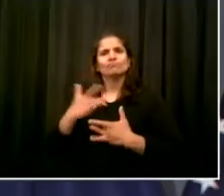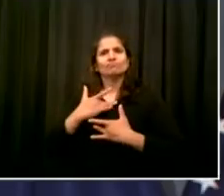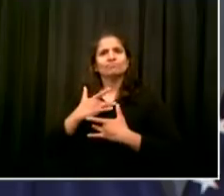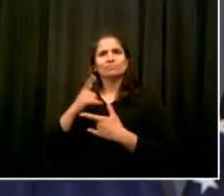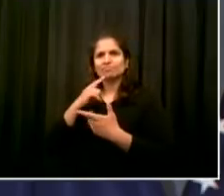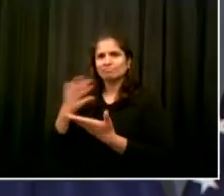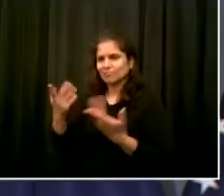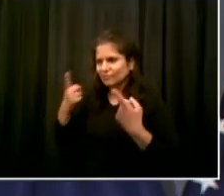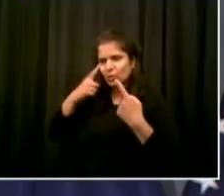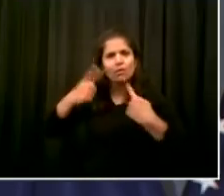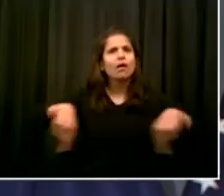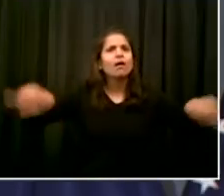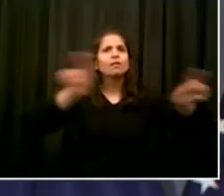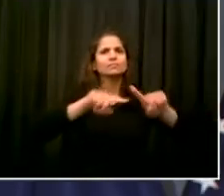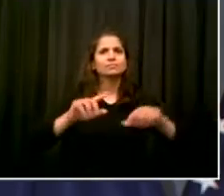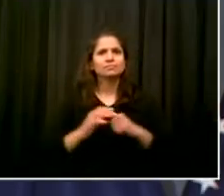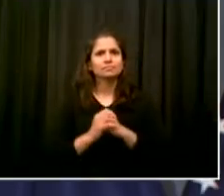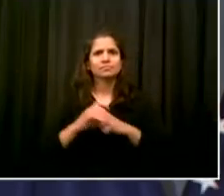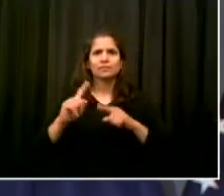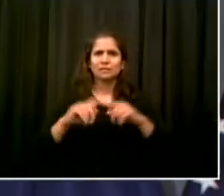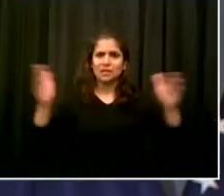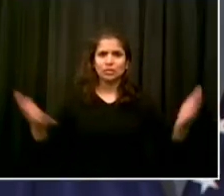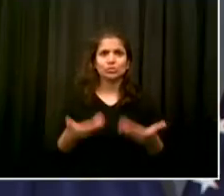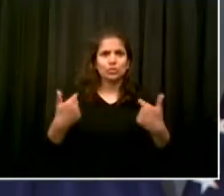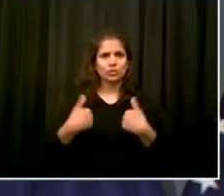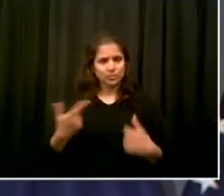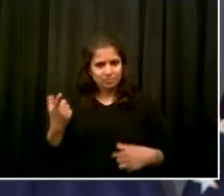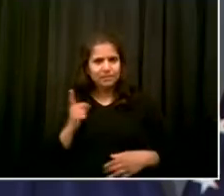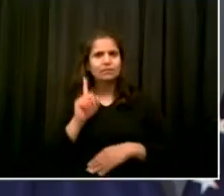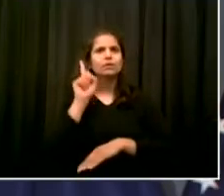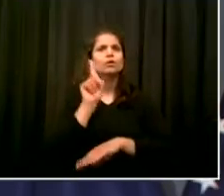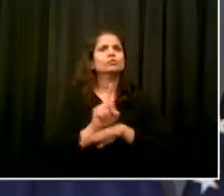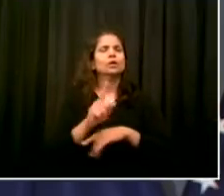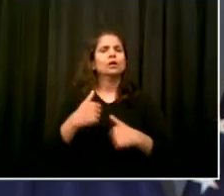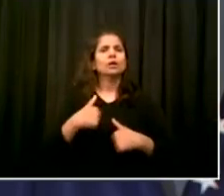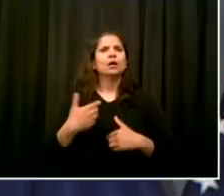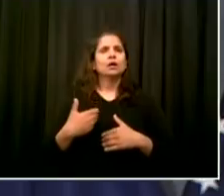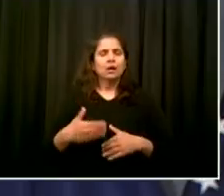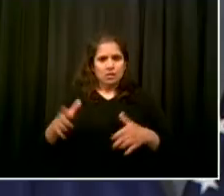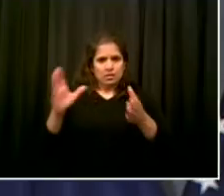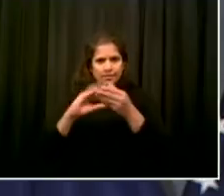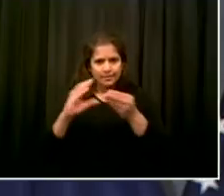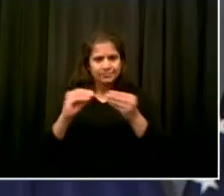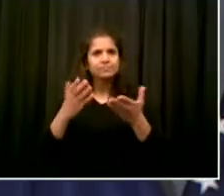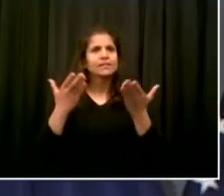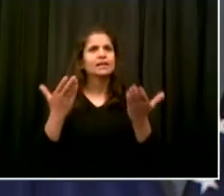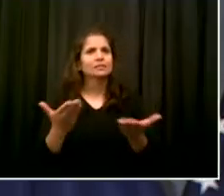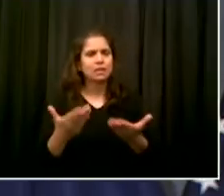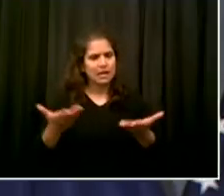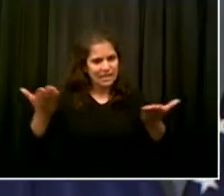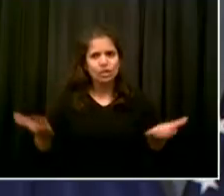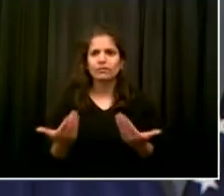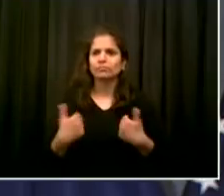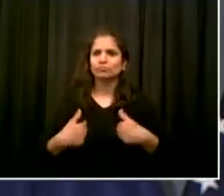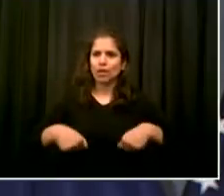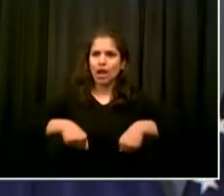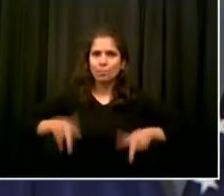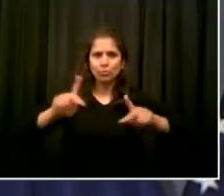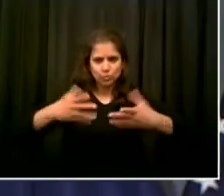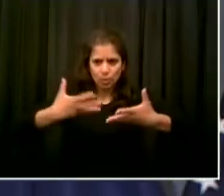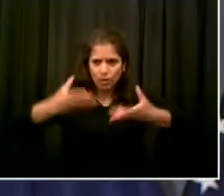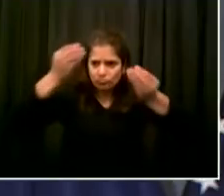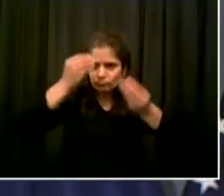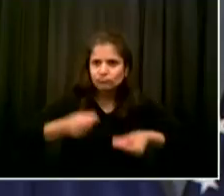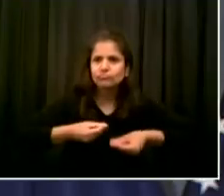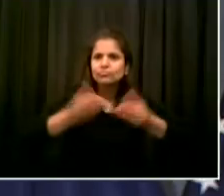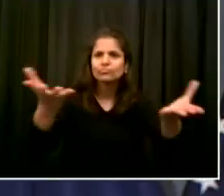allowing us the opportunity to be able to stand here united, to speak from this platform and this podium. To those of you that you work